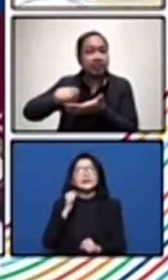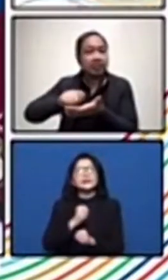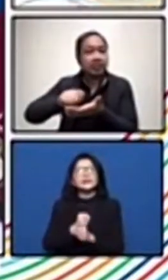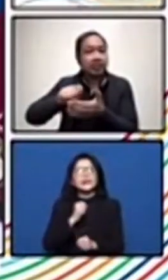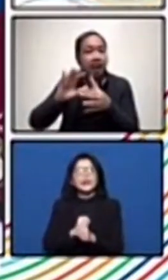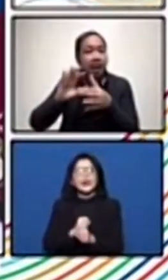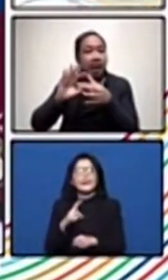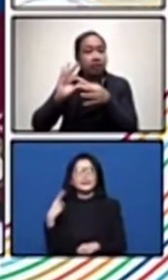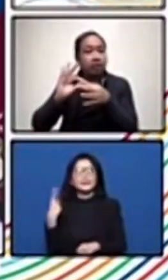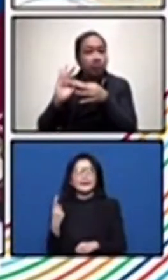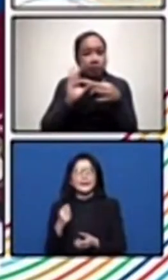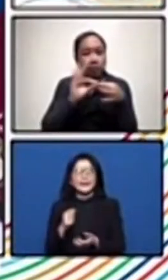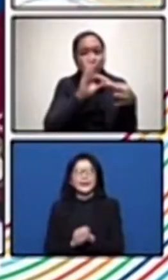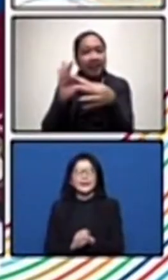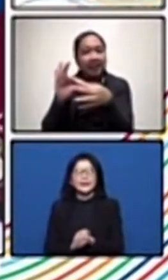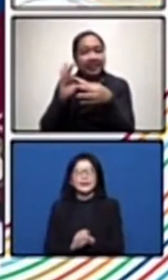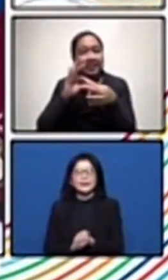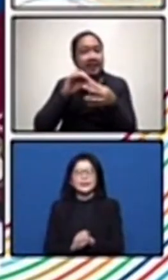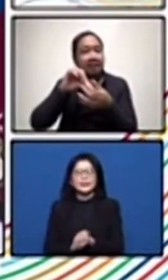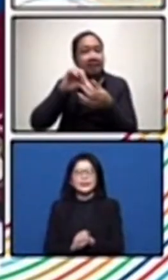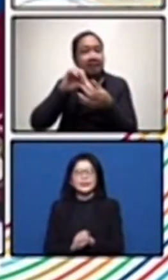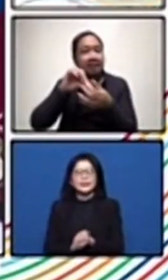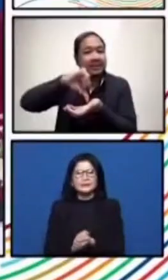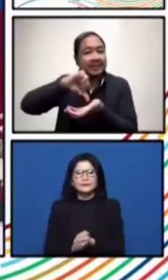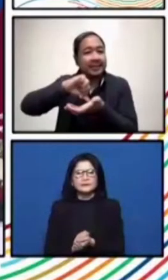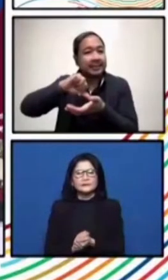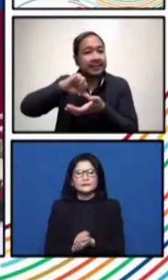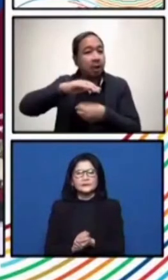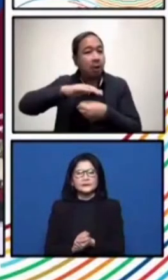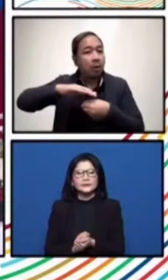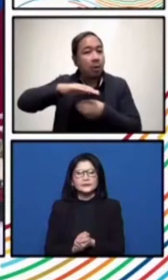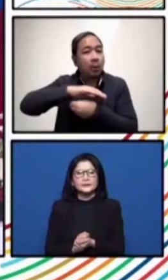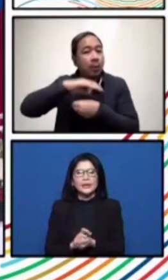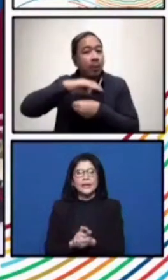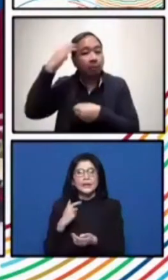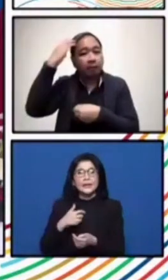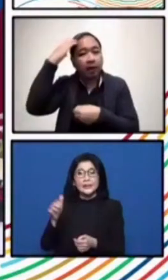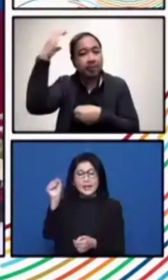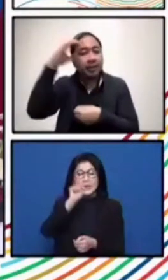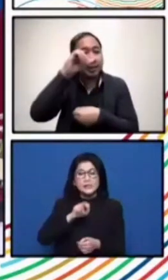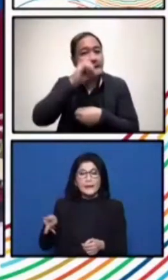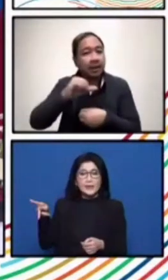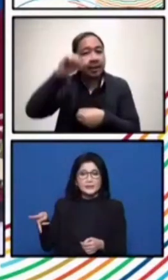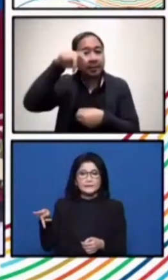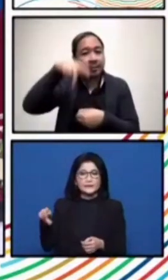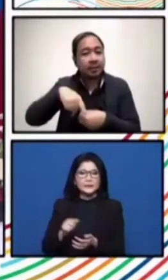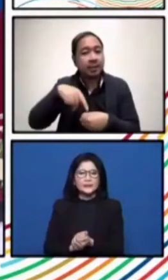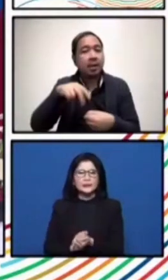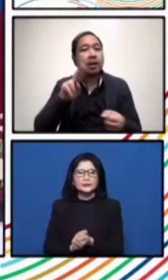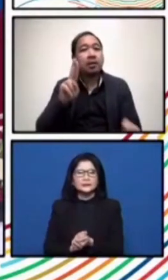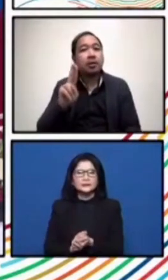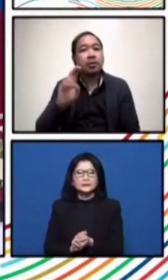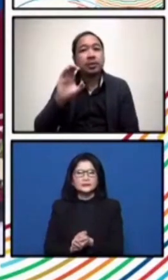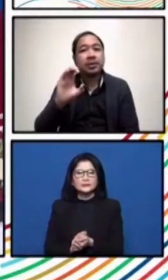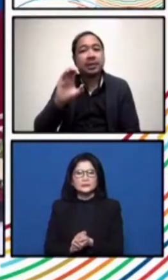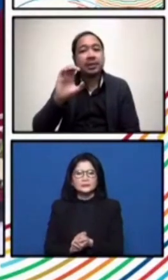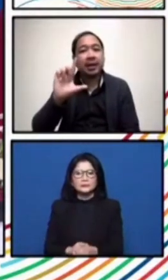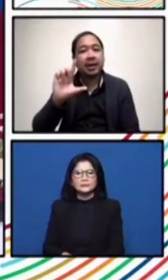and local government Asia Pacific or uclg aspect